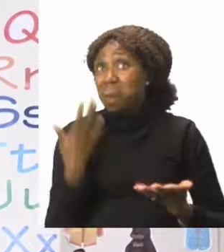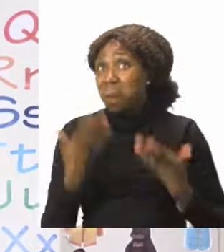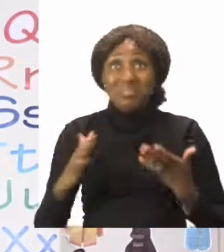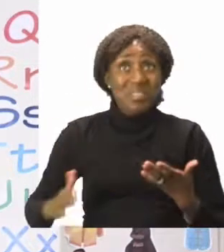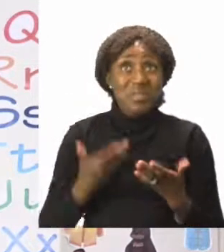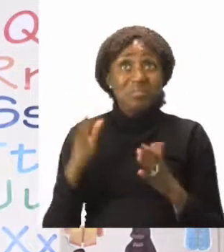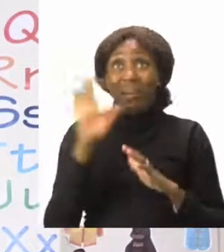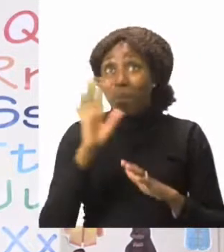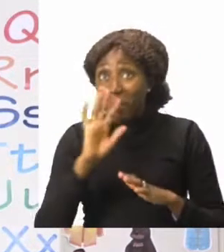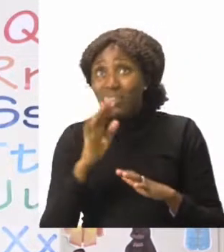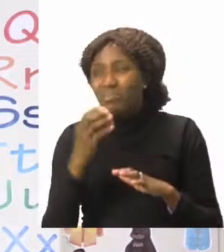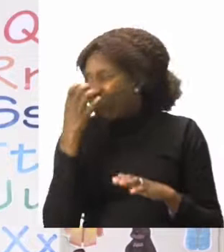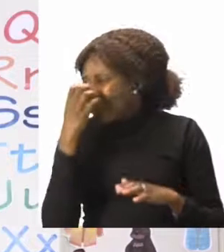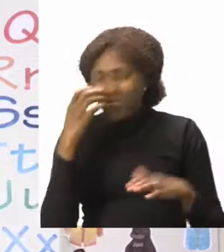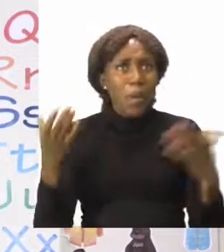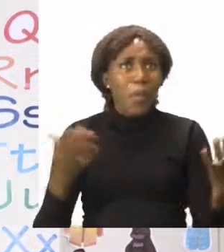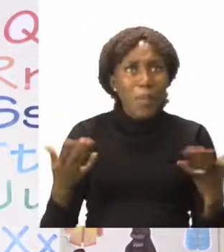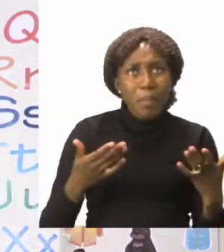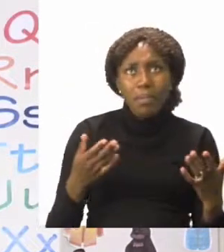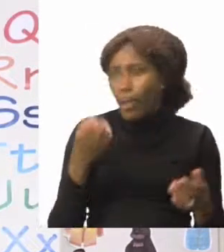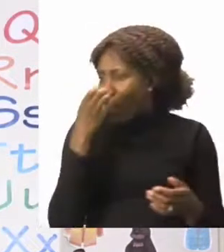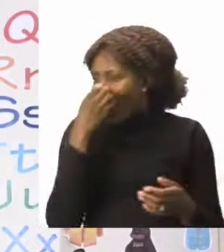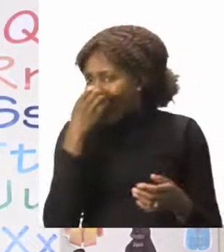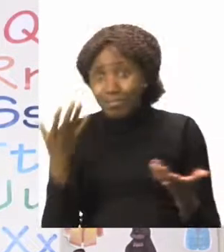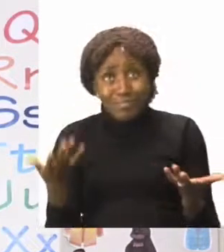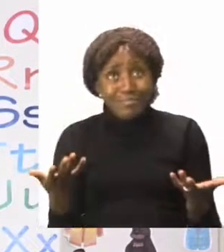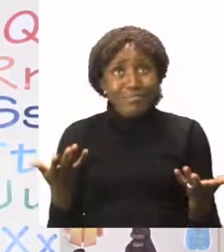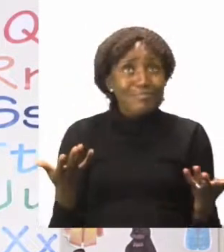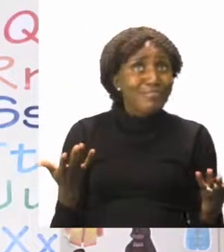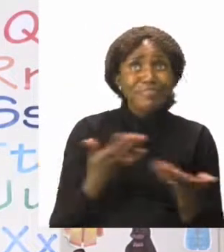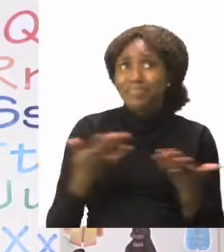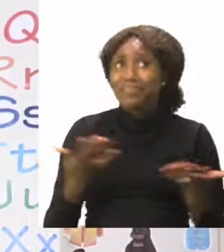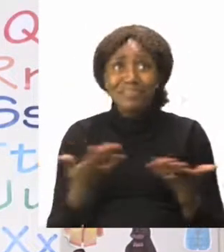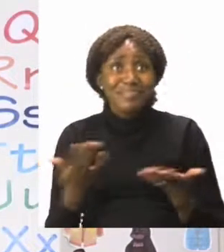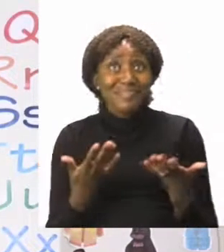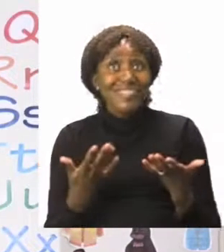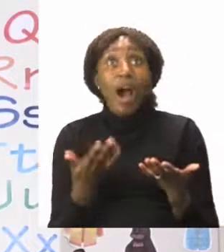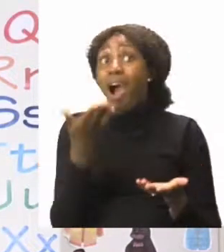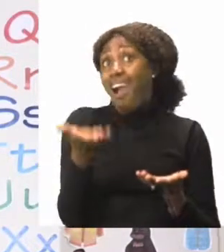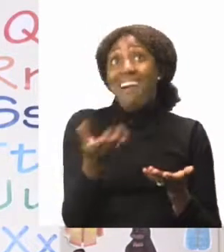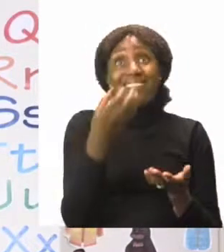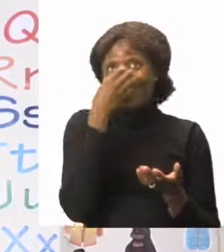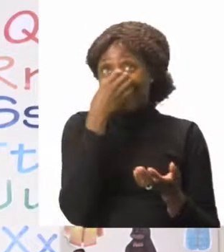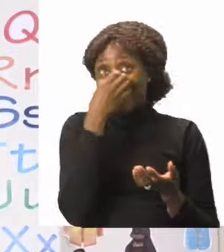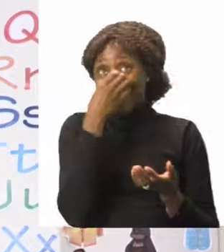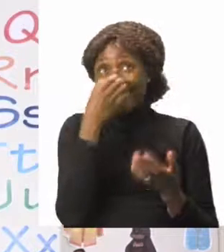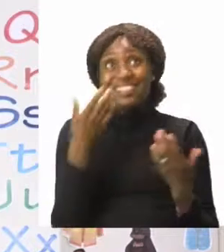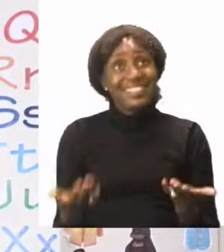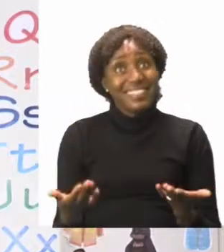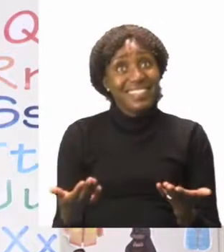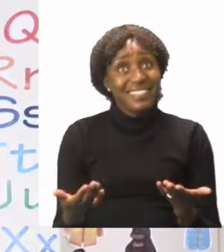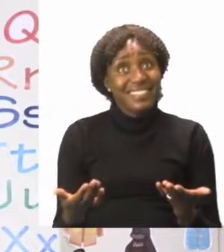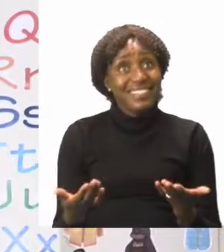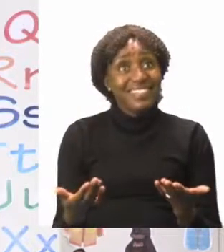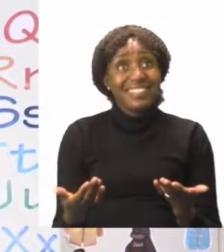you. Sashi, our friends want to go. Where are you? Oh, there you are. Are you ready to